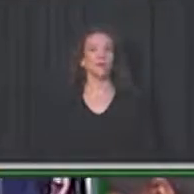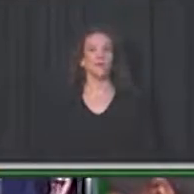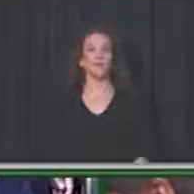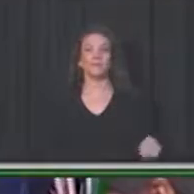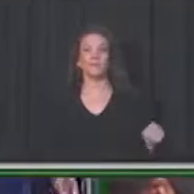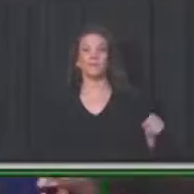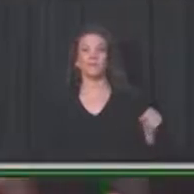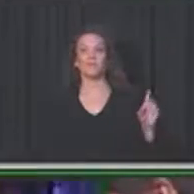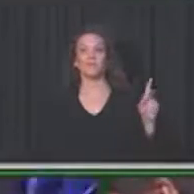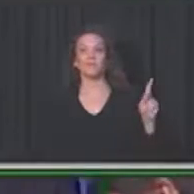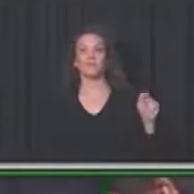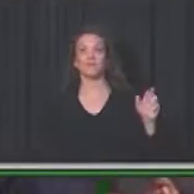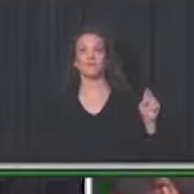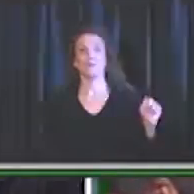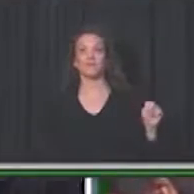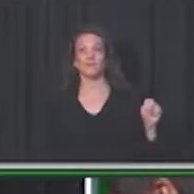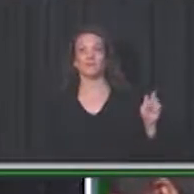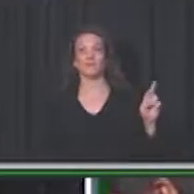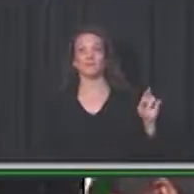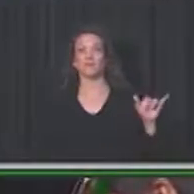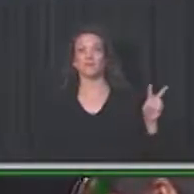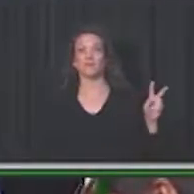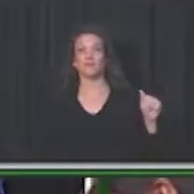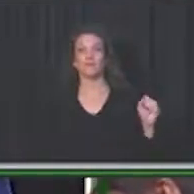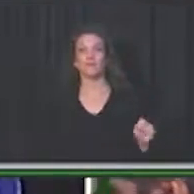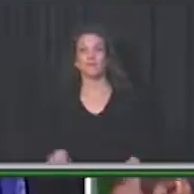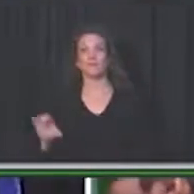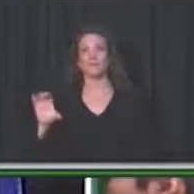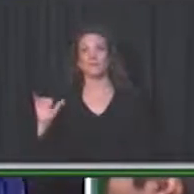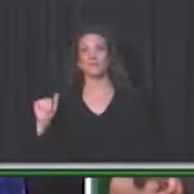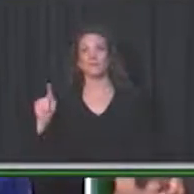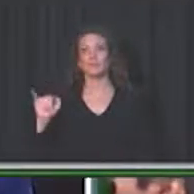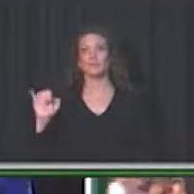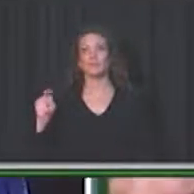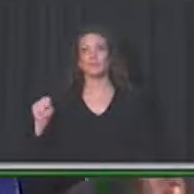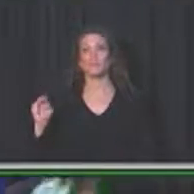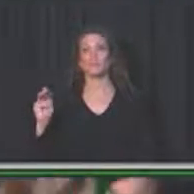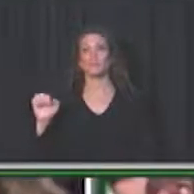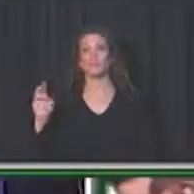Karen Cabezas. Caitlin Maurer.